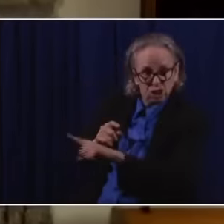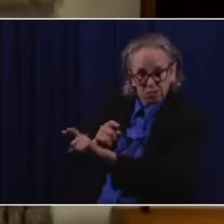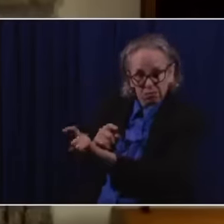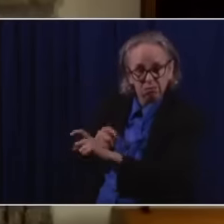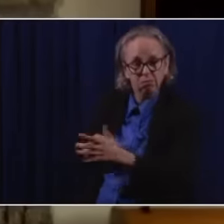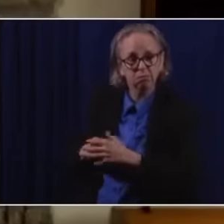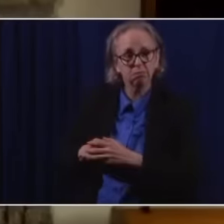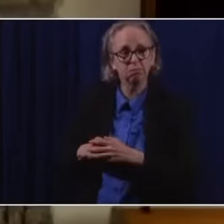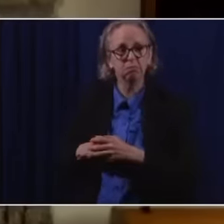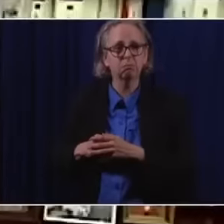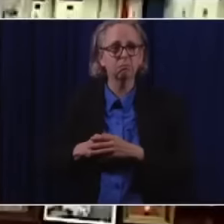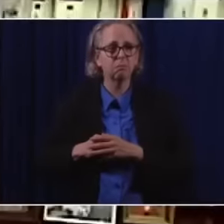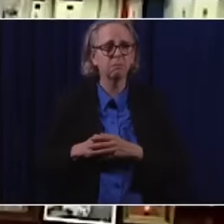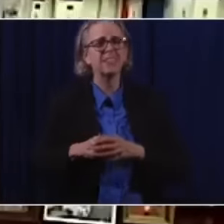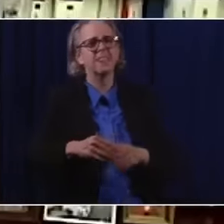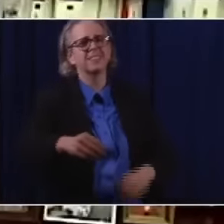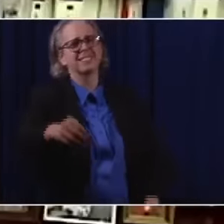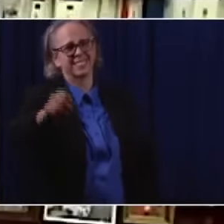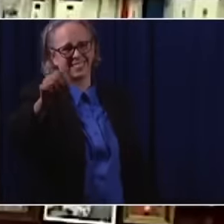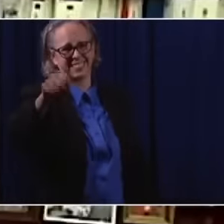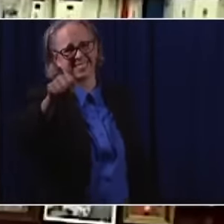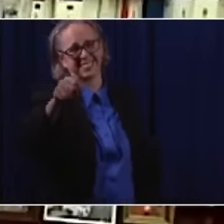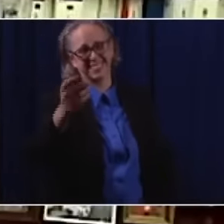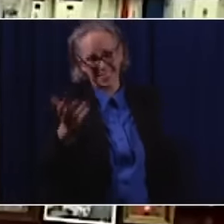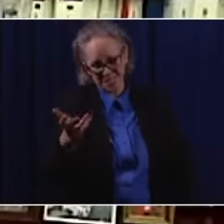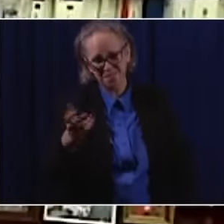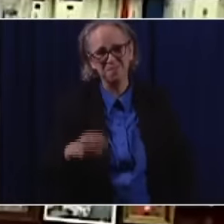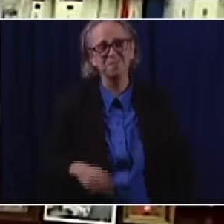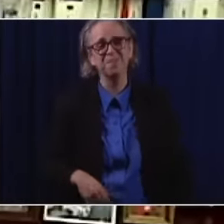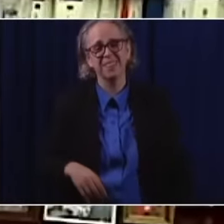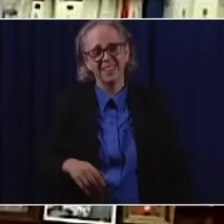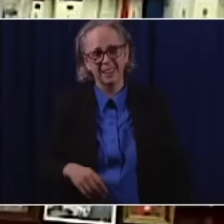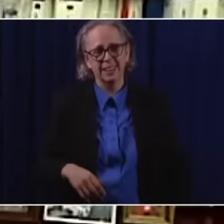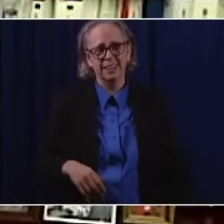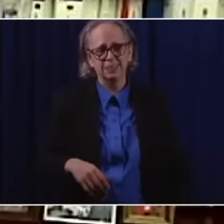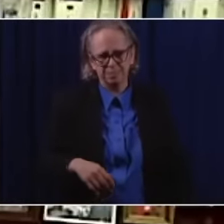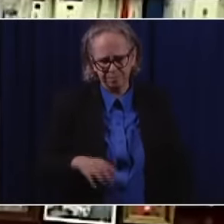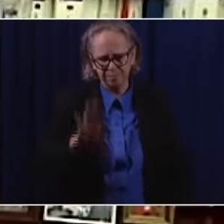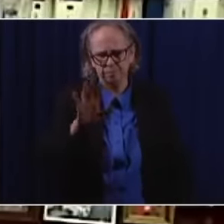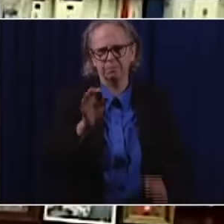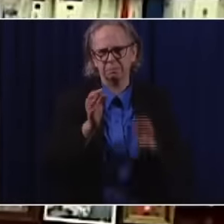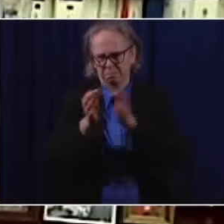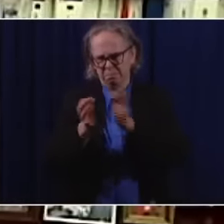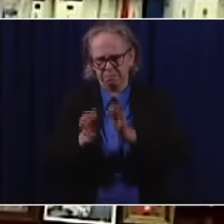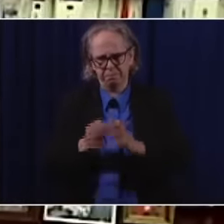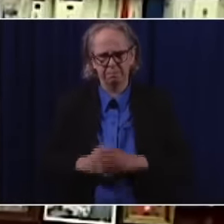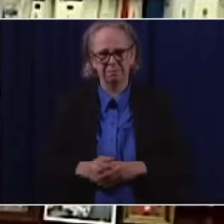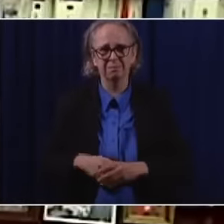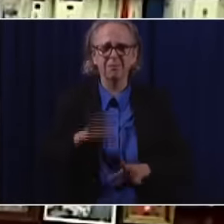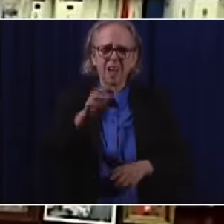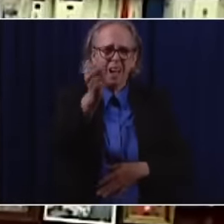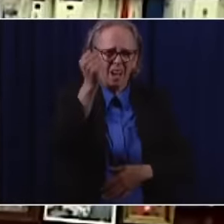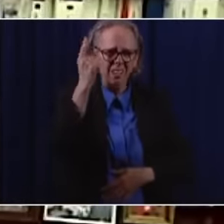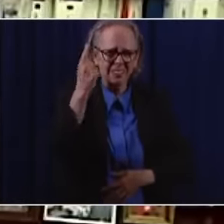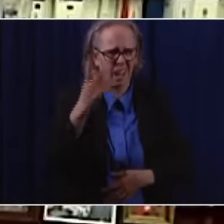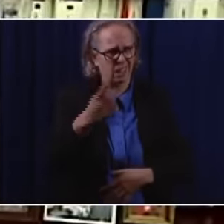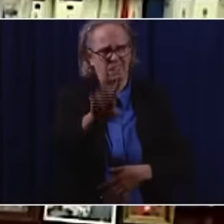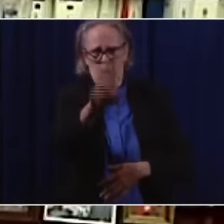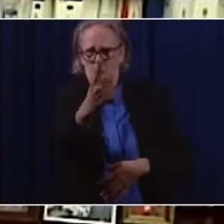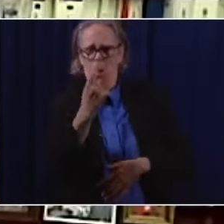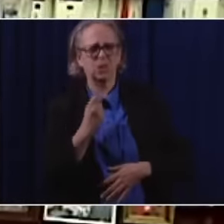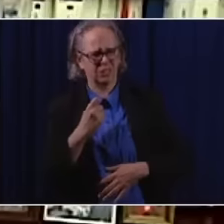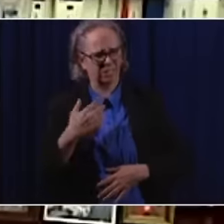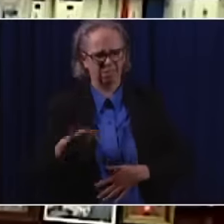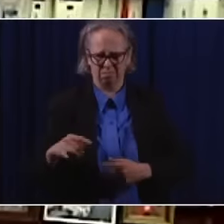the expert on. Understood. Well, thank you, sir. Understood. I completely understand the question. We've been having this discussion on all of